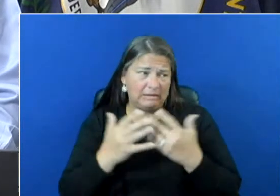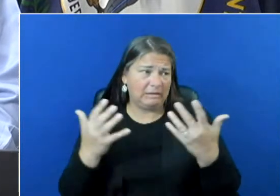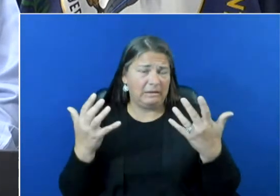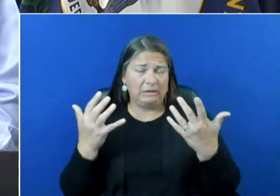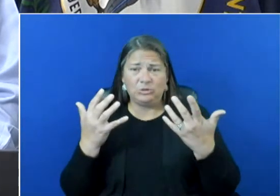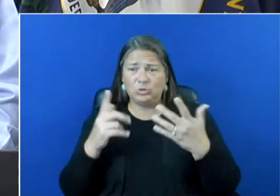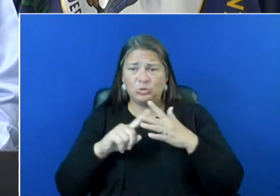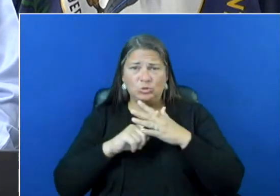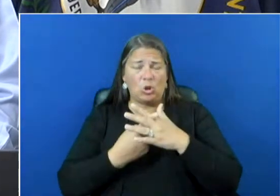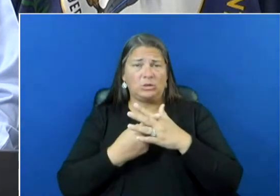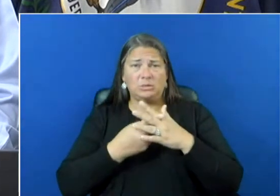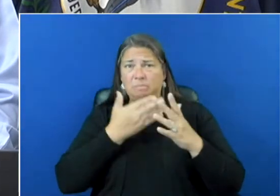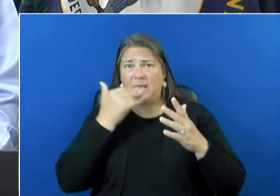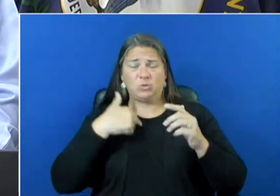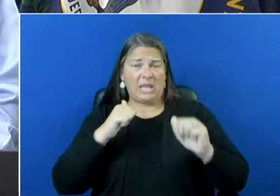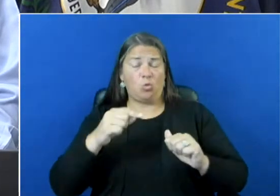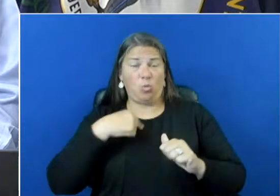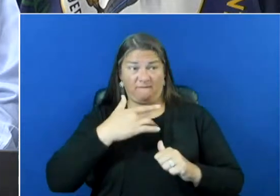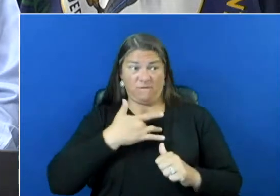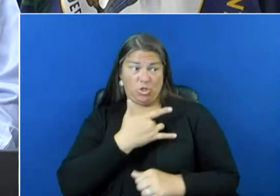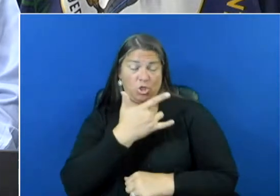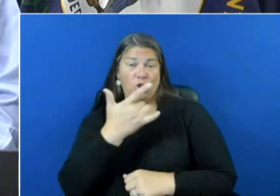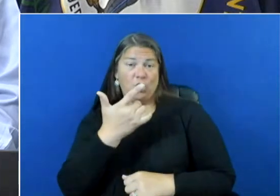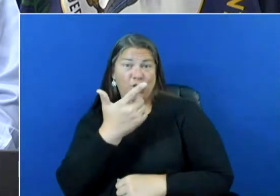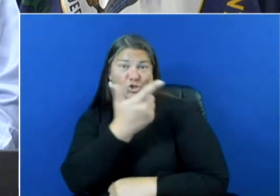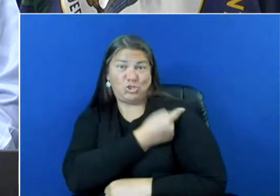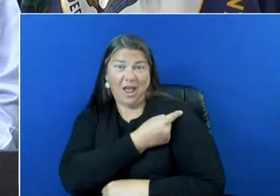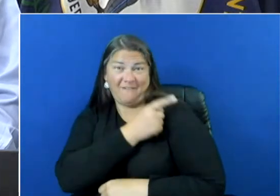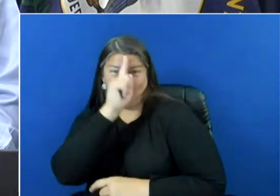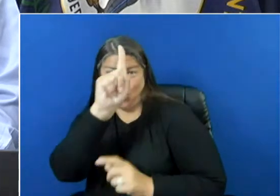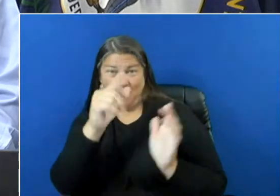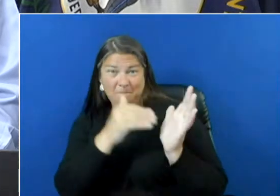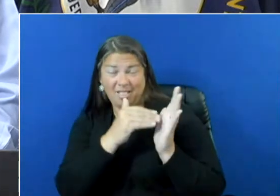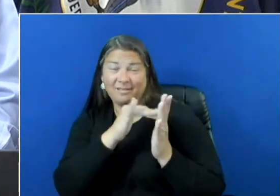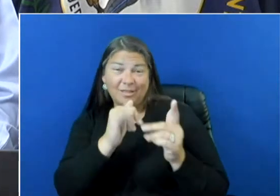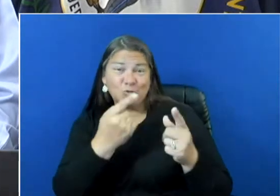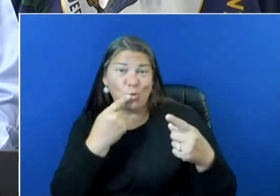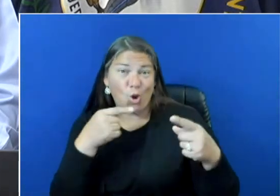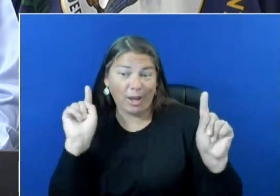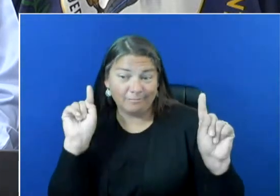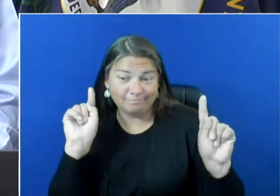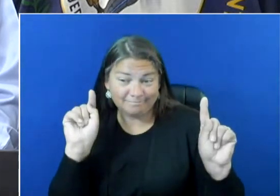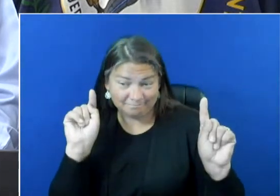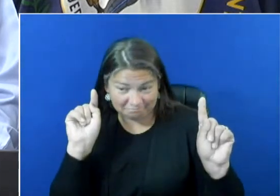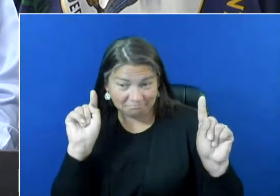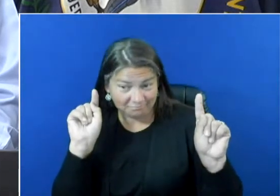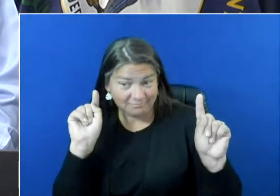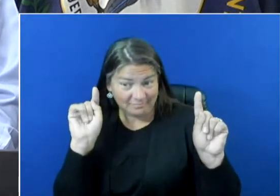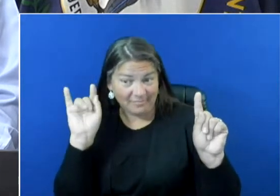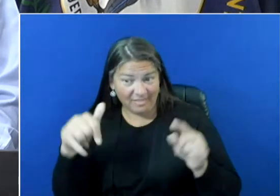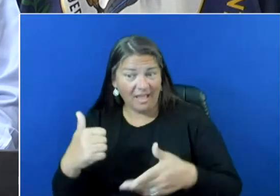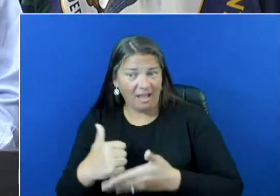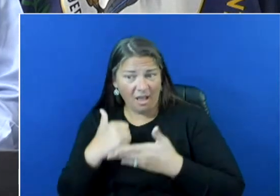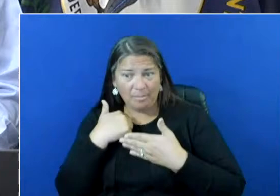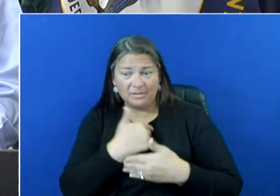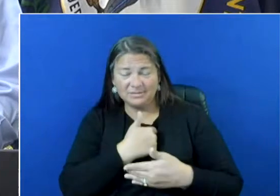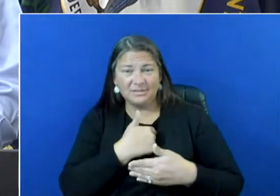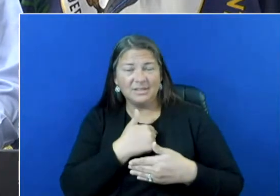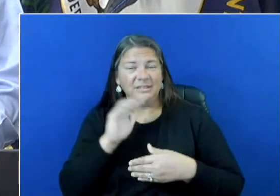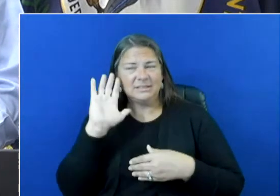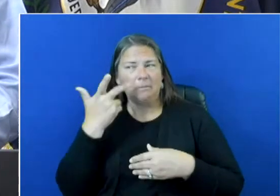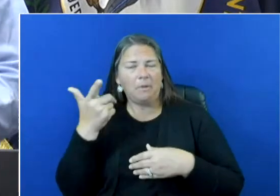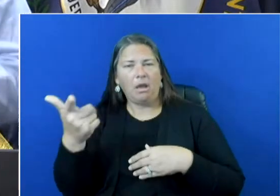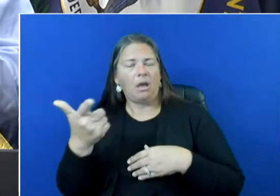We do believe that the shot at $1 million is working. It stabilized our numbers at a time when we were rapidly declining.